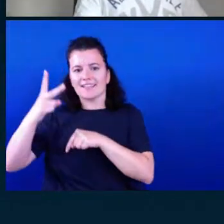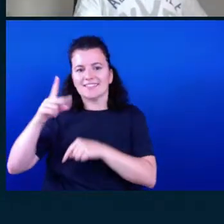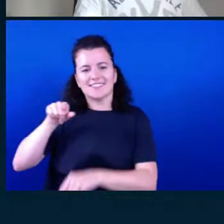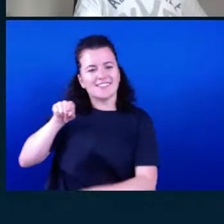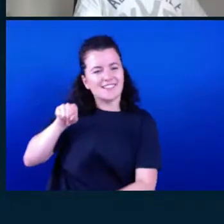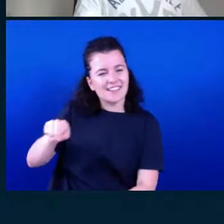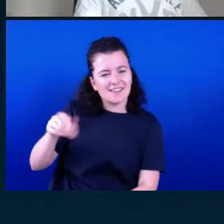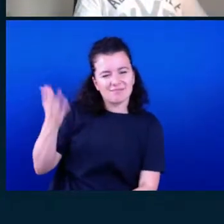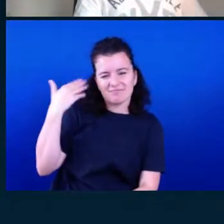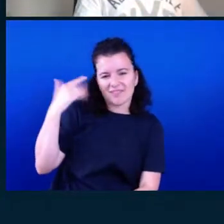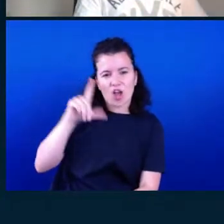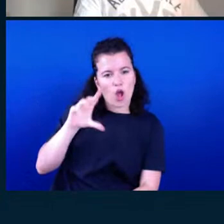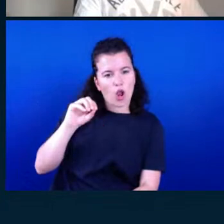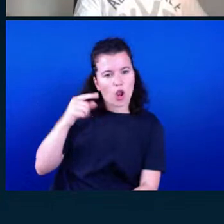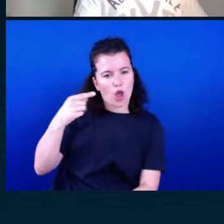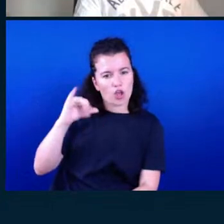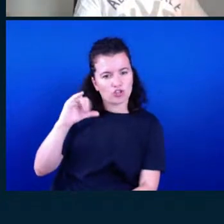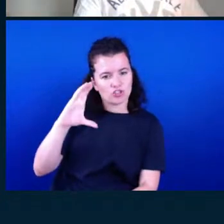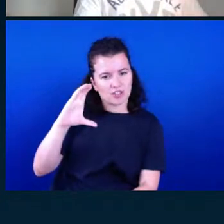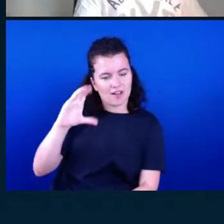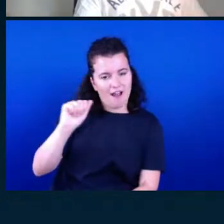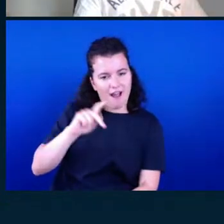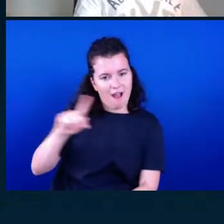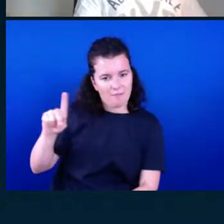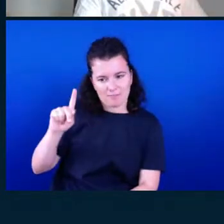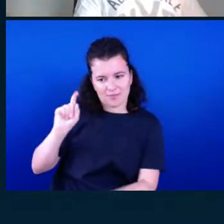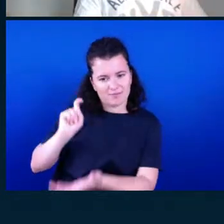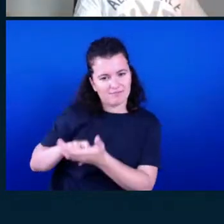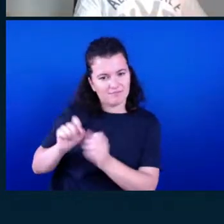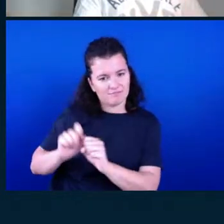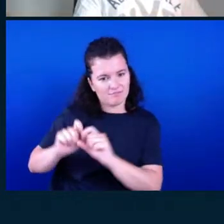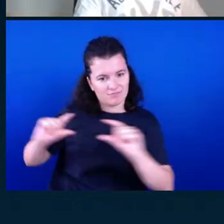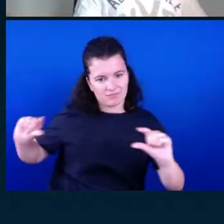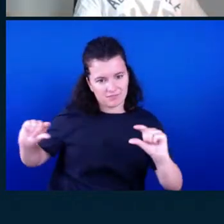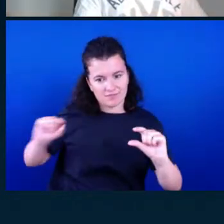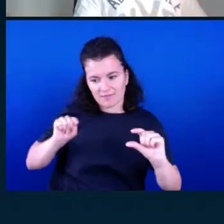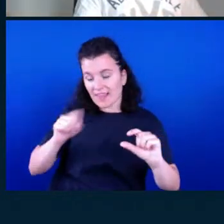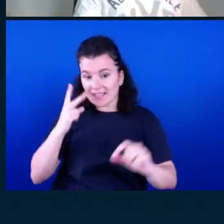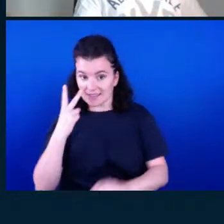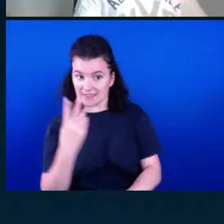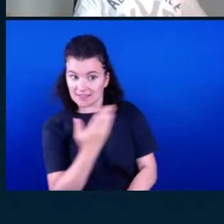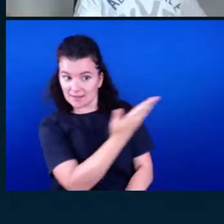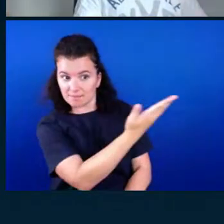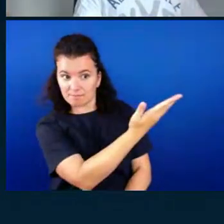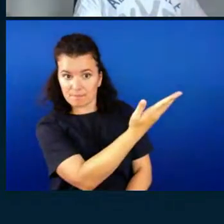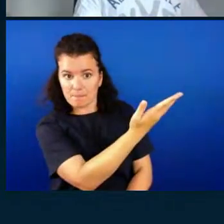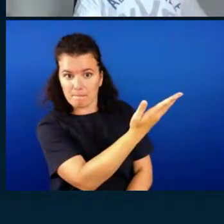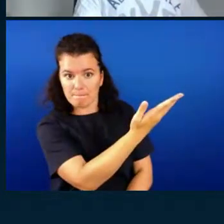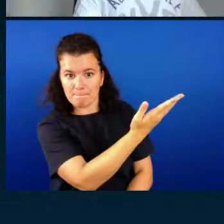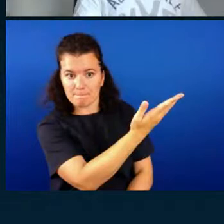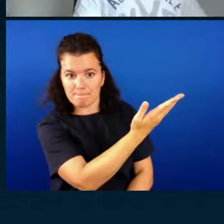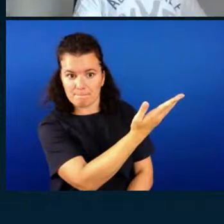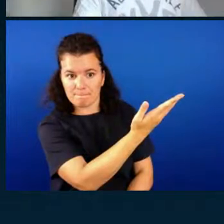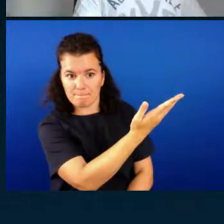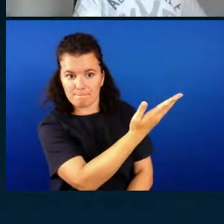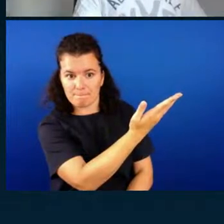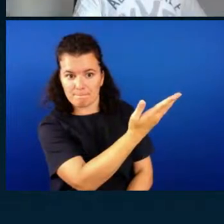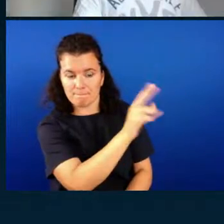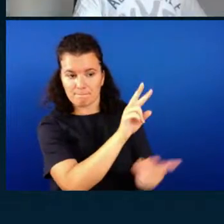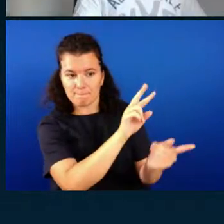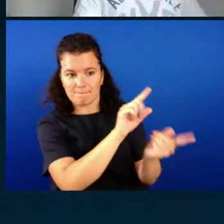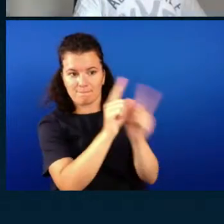here we should see logic app being deployed, fine. And I'll go back to the resource